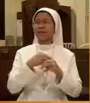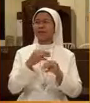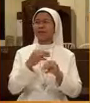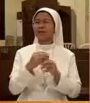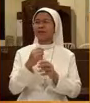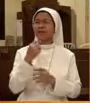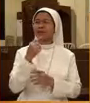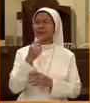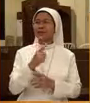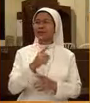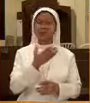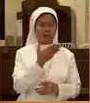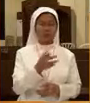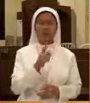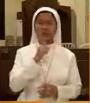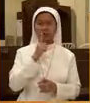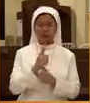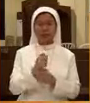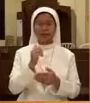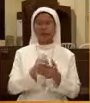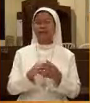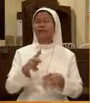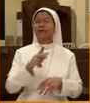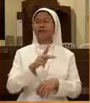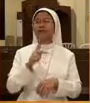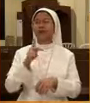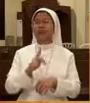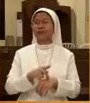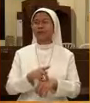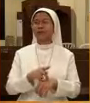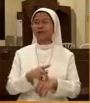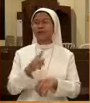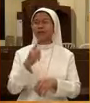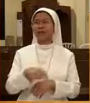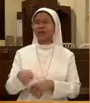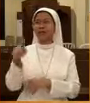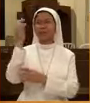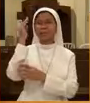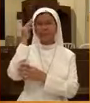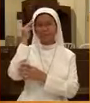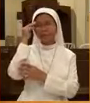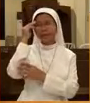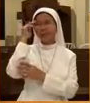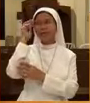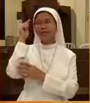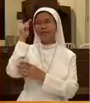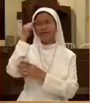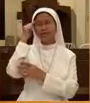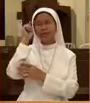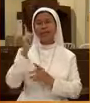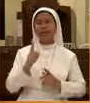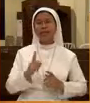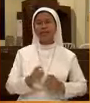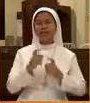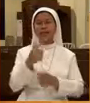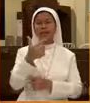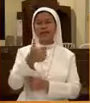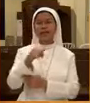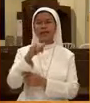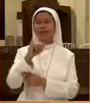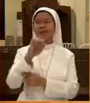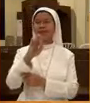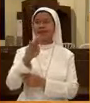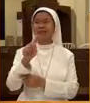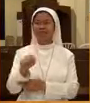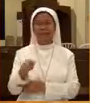Eminenza, dahil sa Pilipinas, yung concept natin ng gift, madalas lang